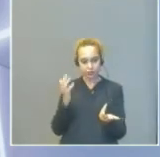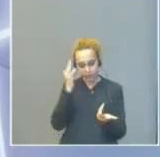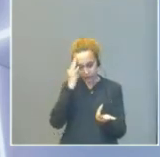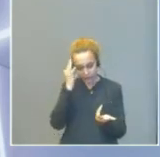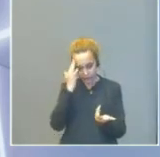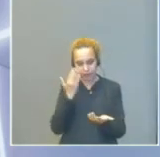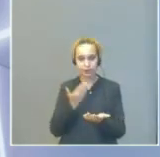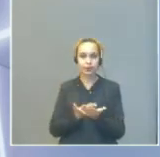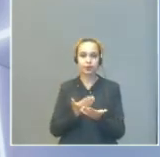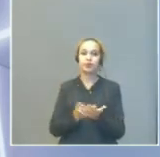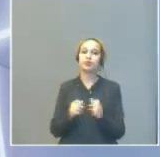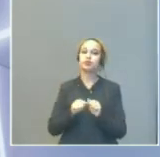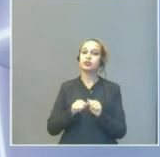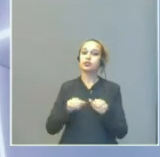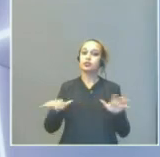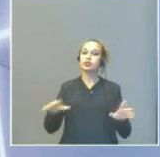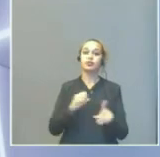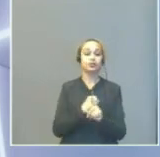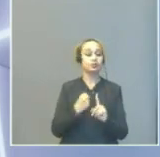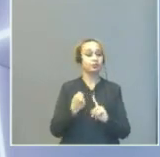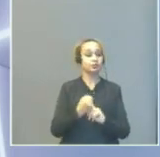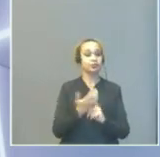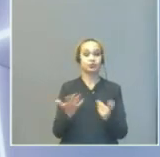sociality, bringing in the modern human.